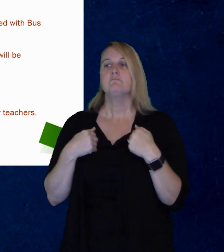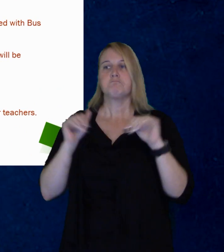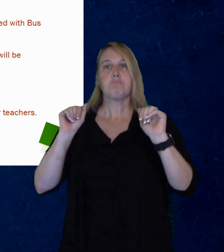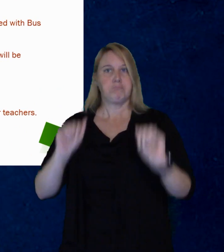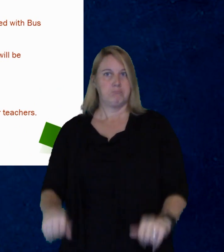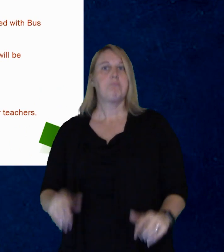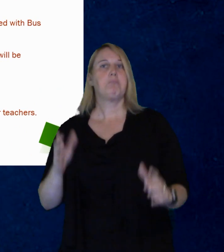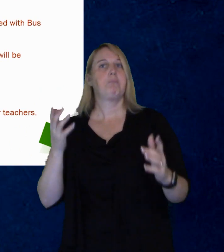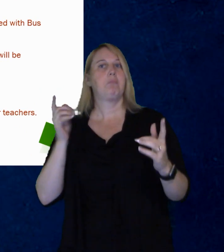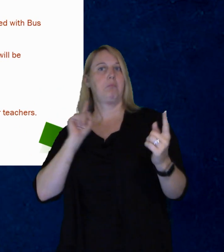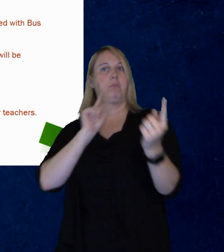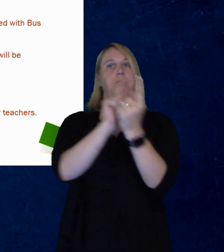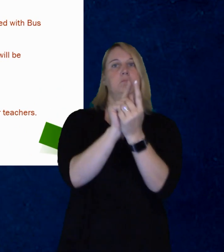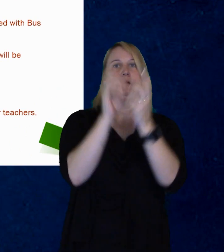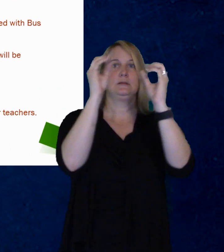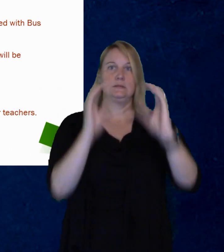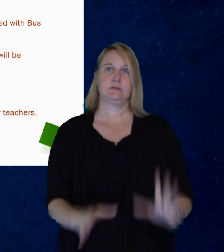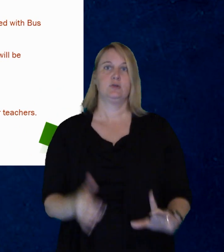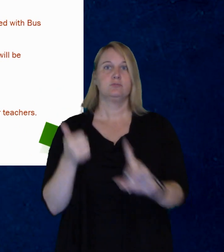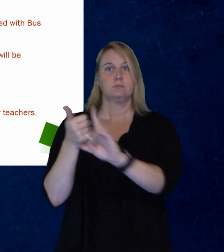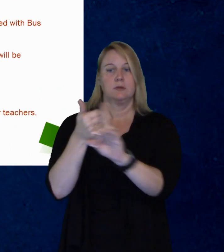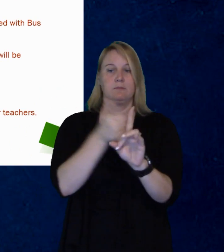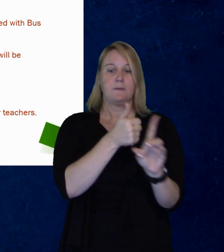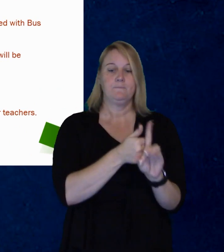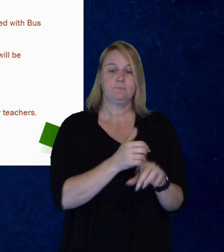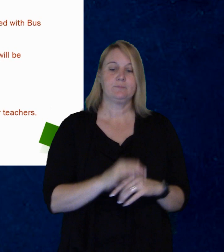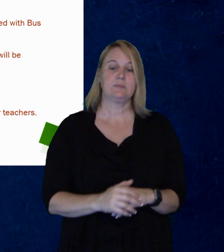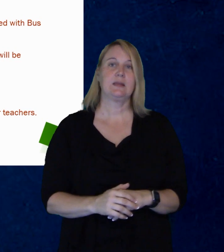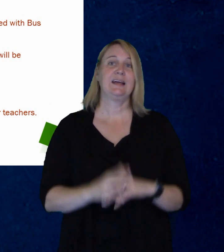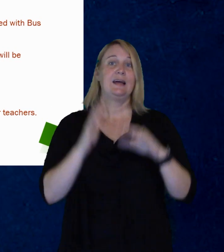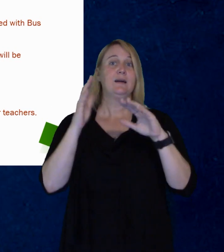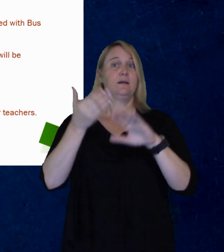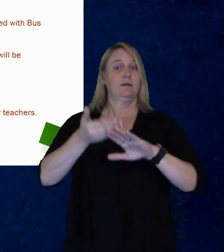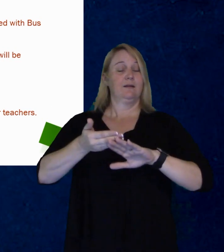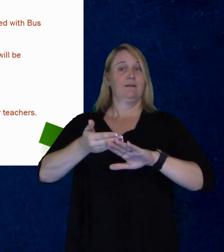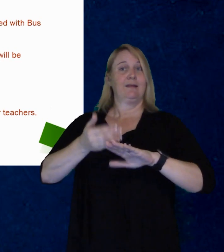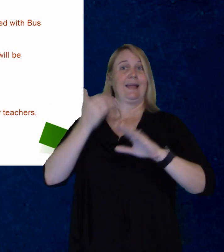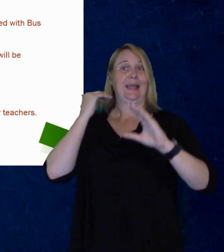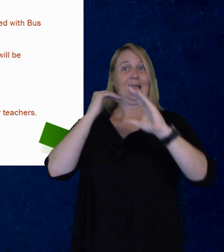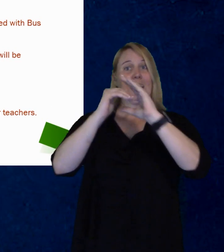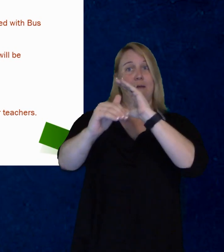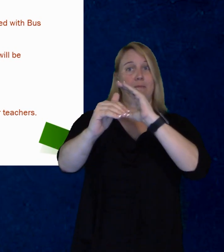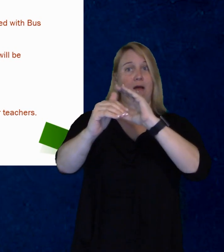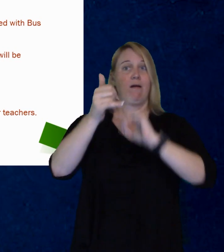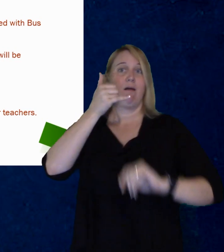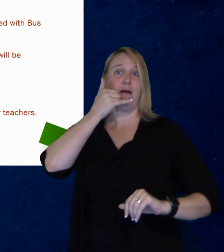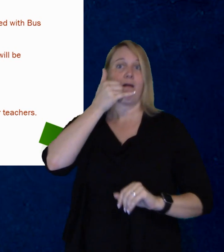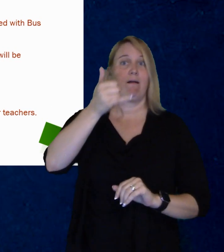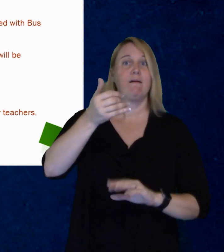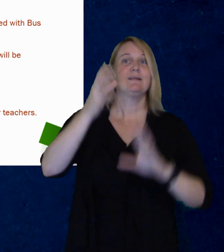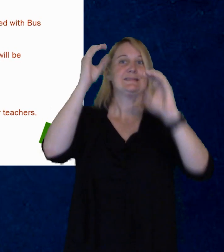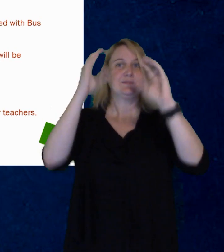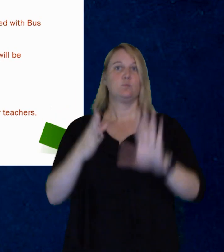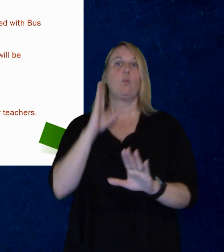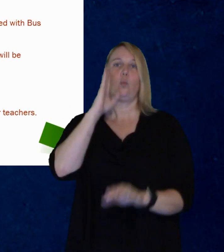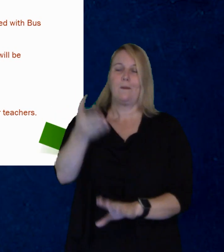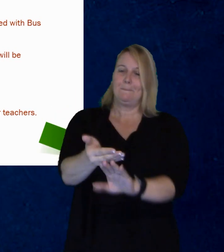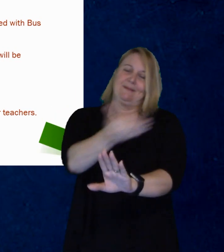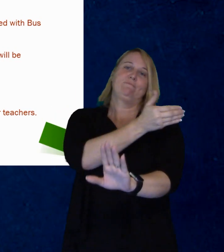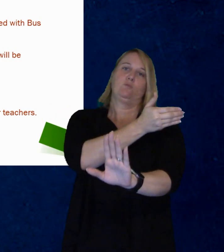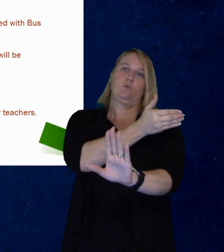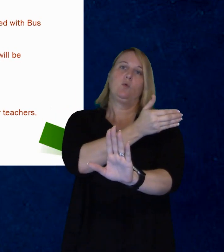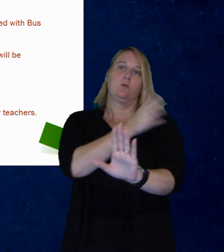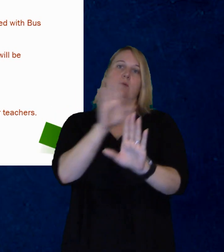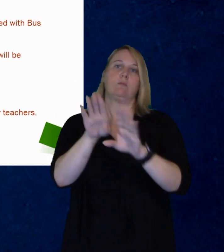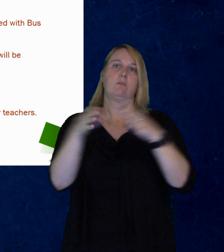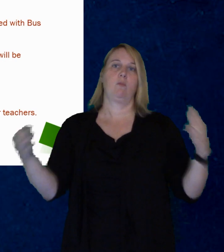teacher. Also, teachers will call home and email you before open house begins to let